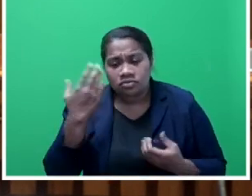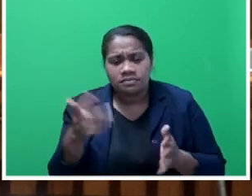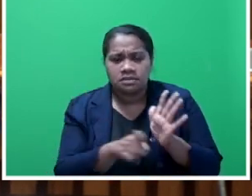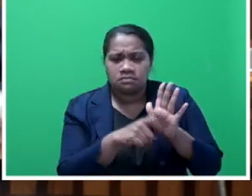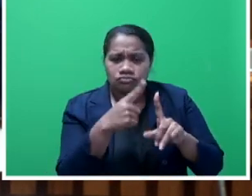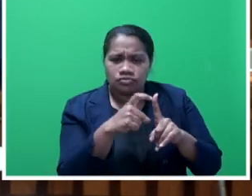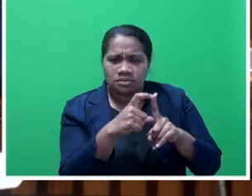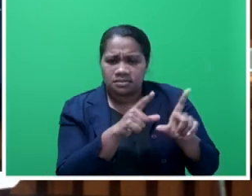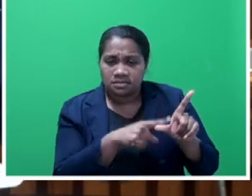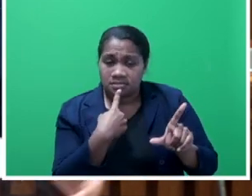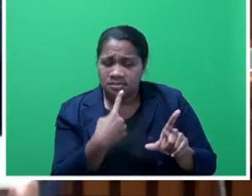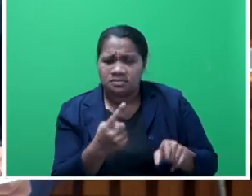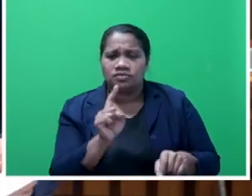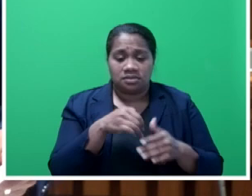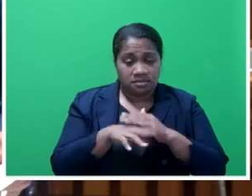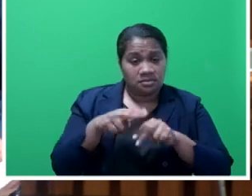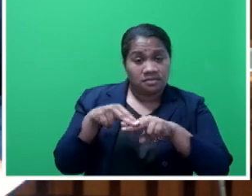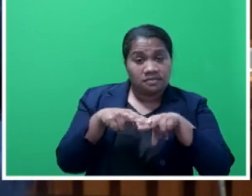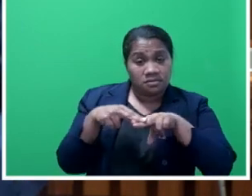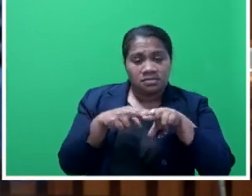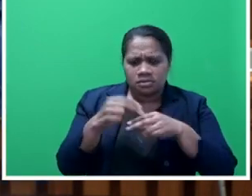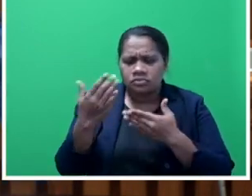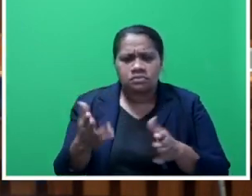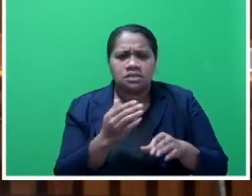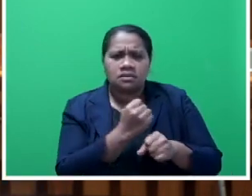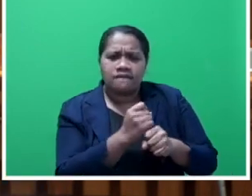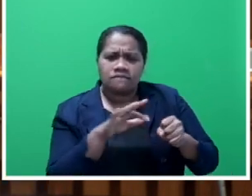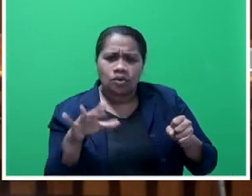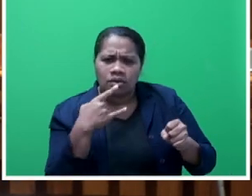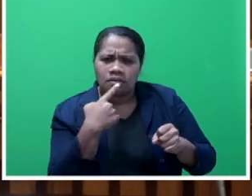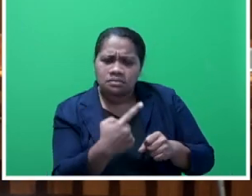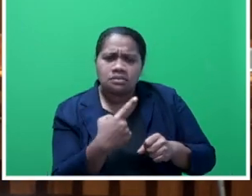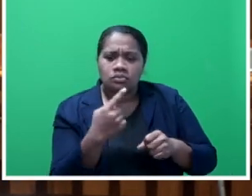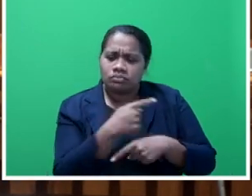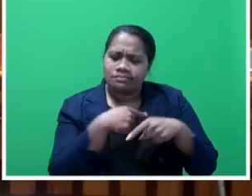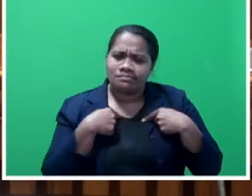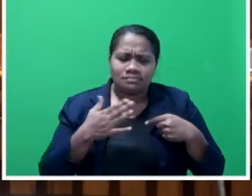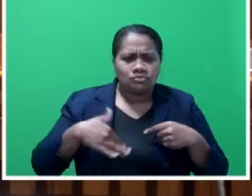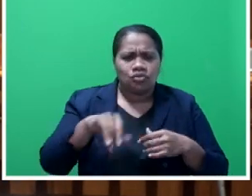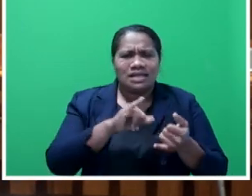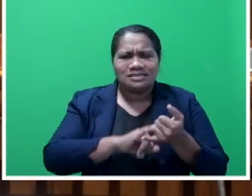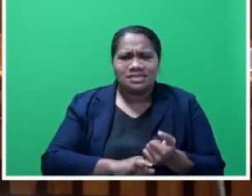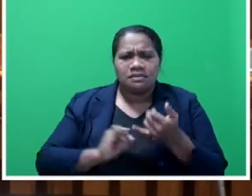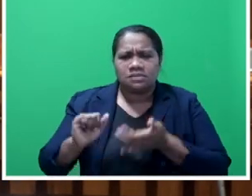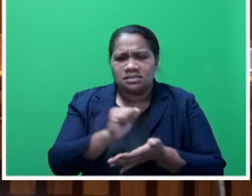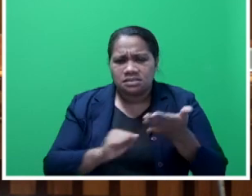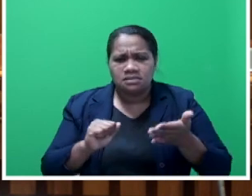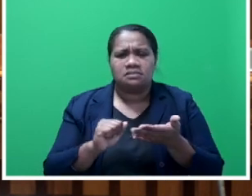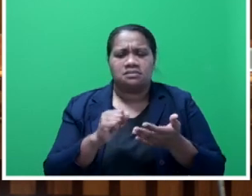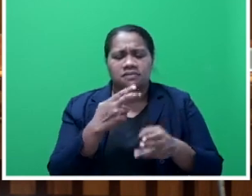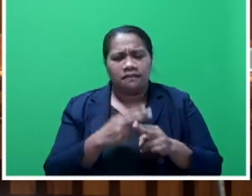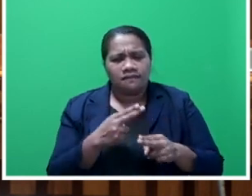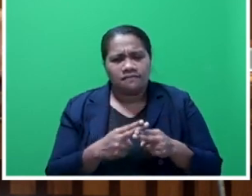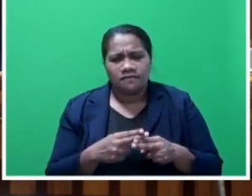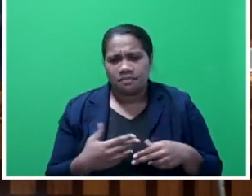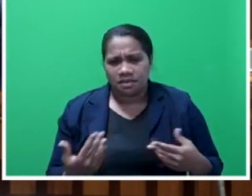out, in Fiji, and Honourable Gavoka talked about, we are all into subsistence farming. Countries that have done